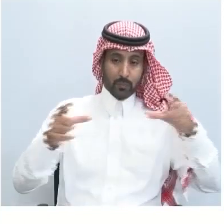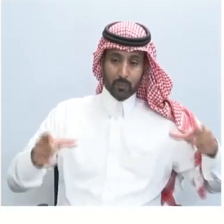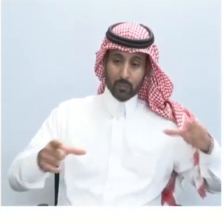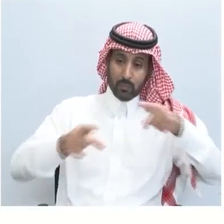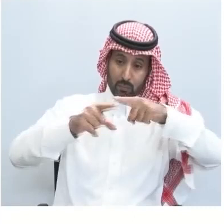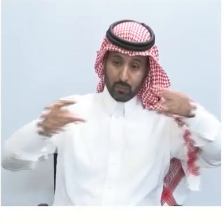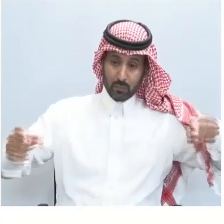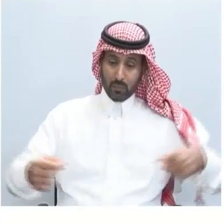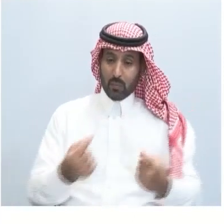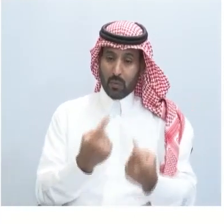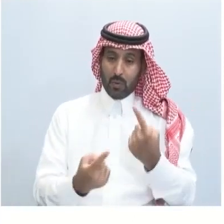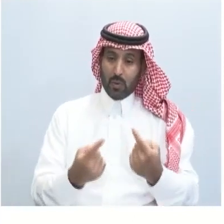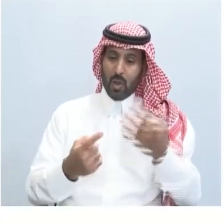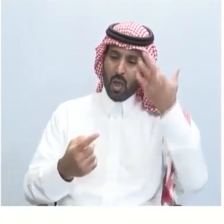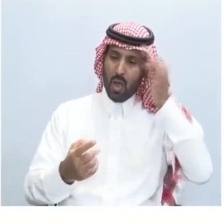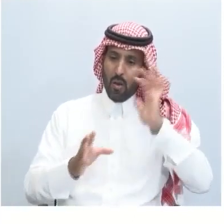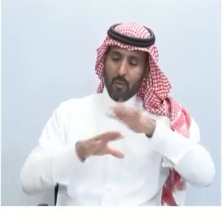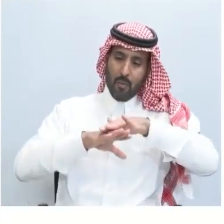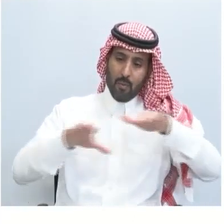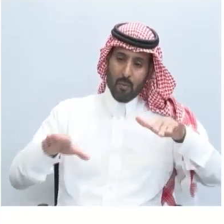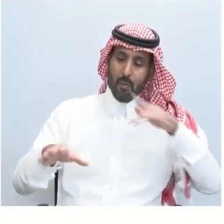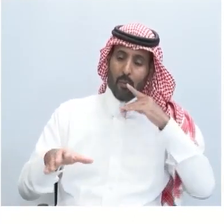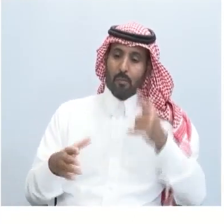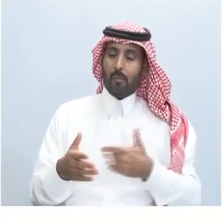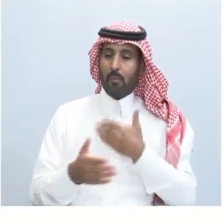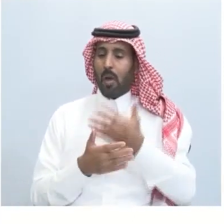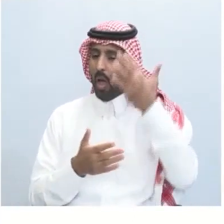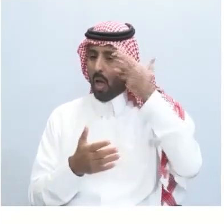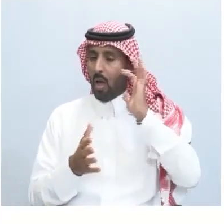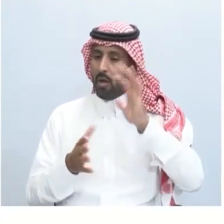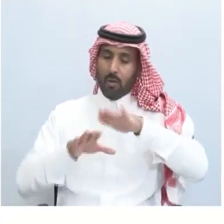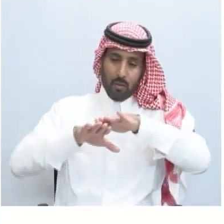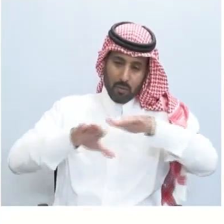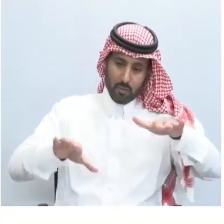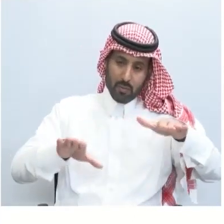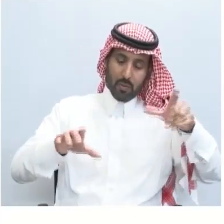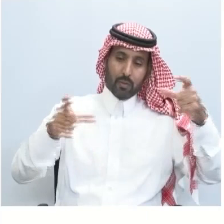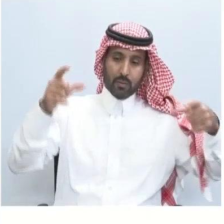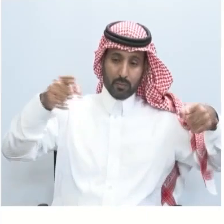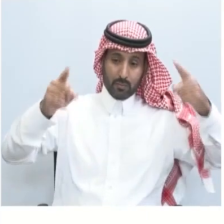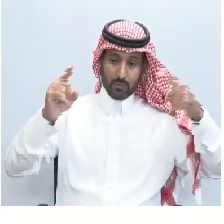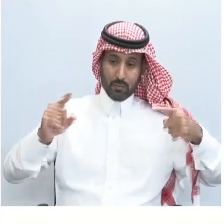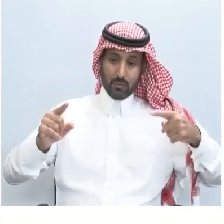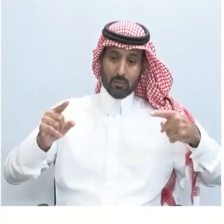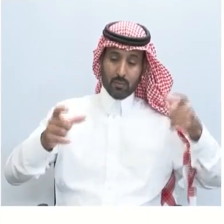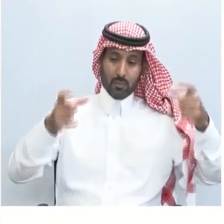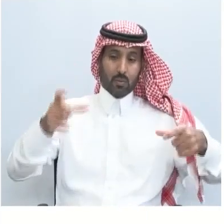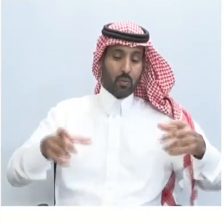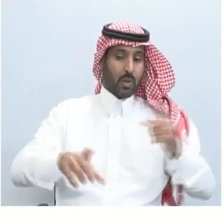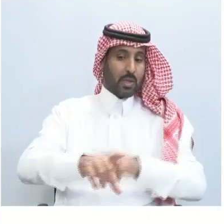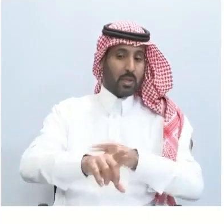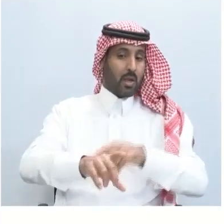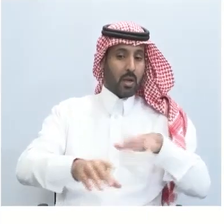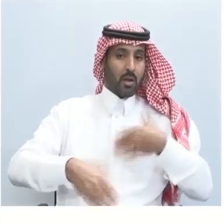pitch, of course. Or if you want to do it unprofessionally, you can play it anywhere. When can you do